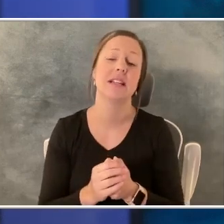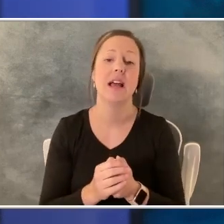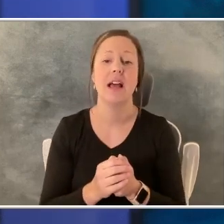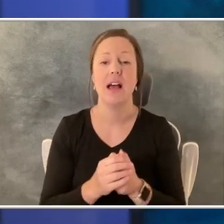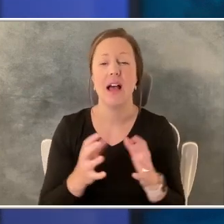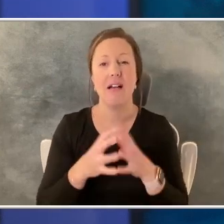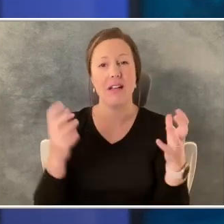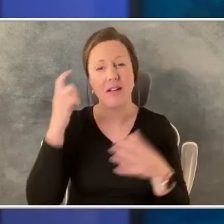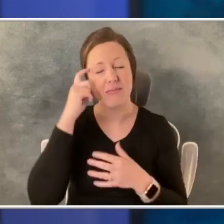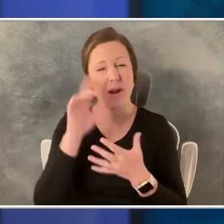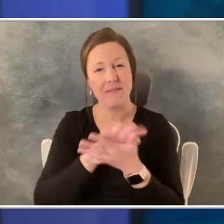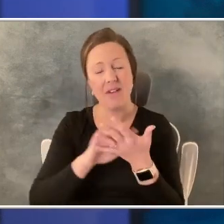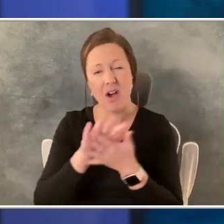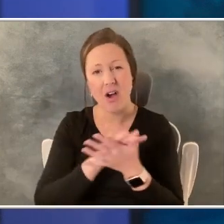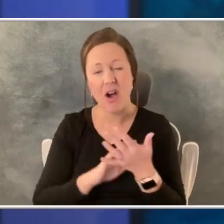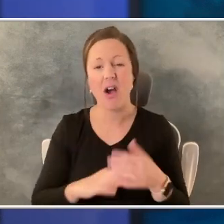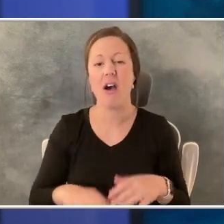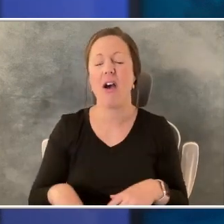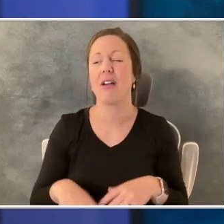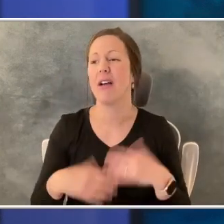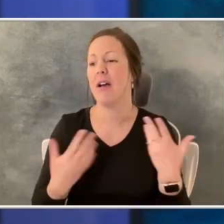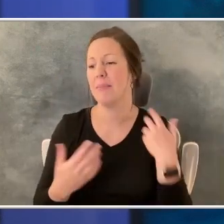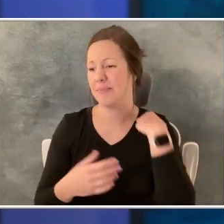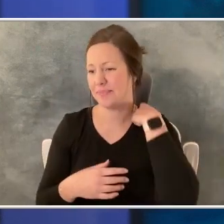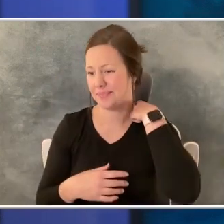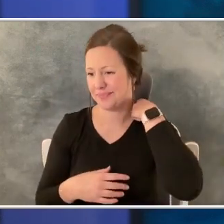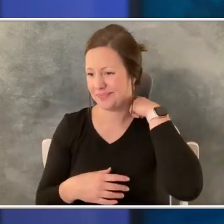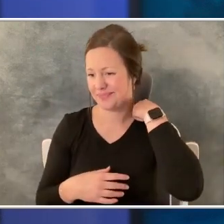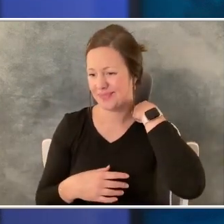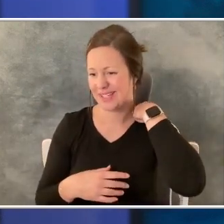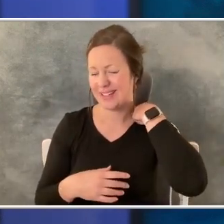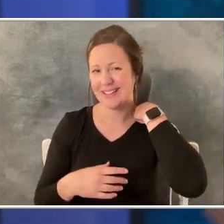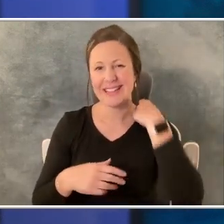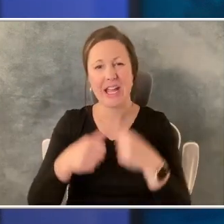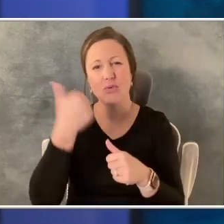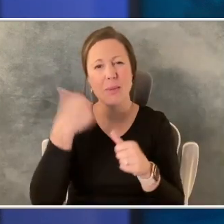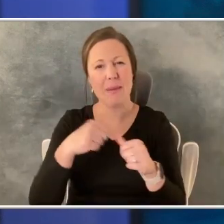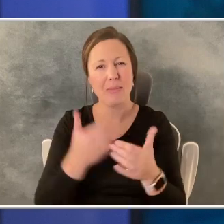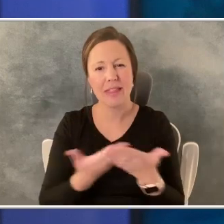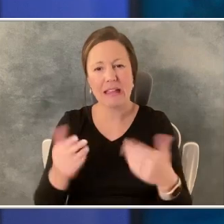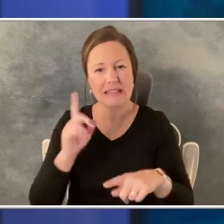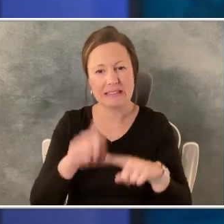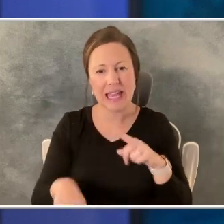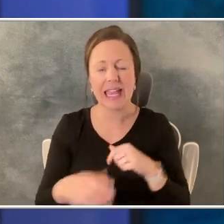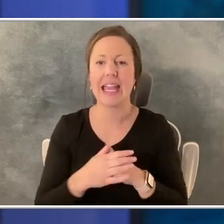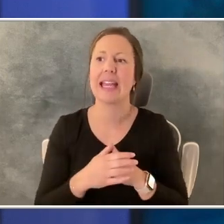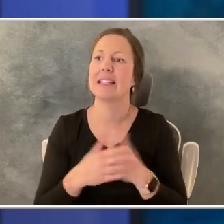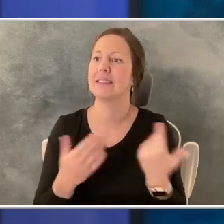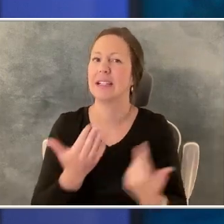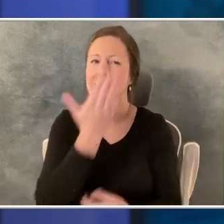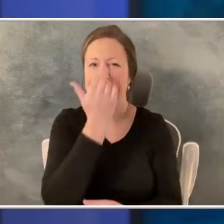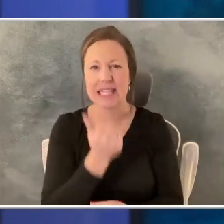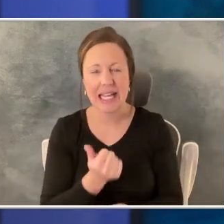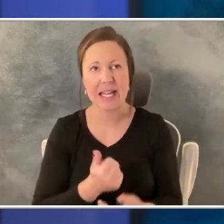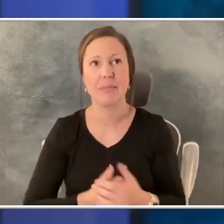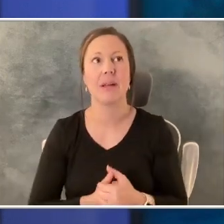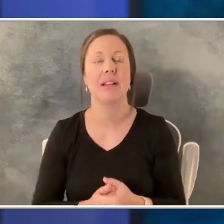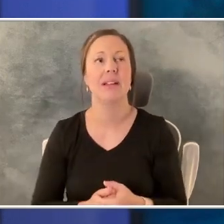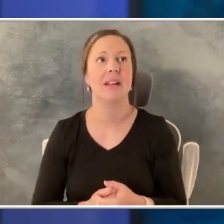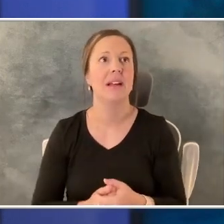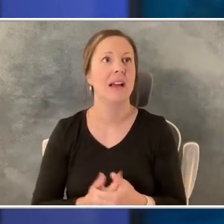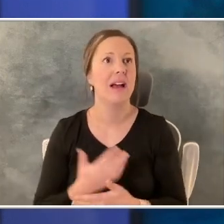fog, mental kind of slowness, recalling things. Of course, sleep is a big one. Lots of